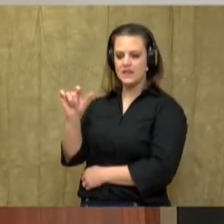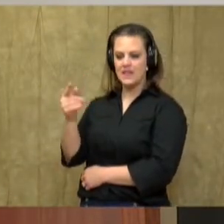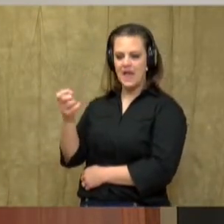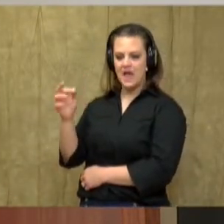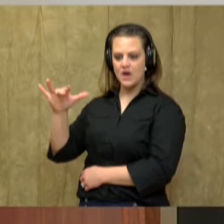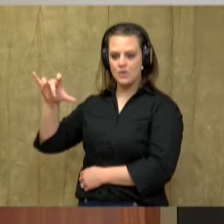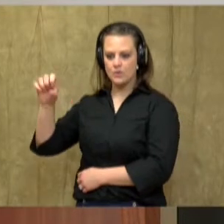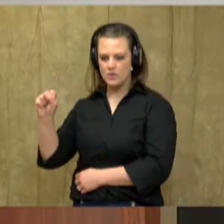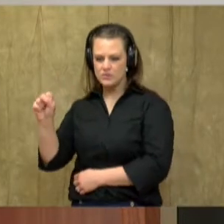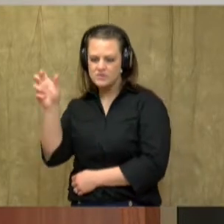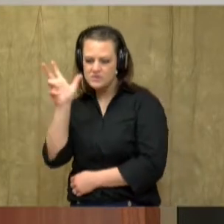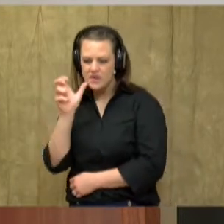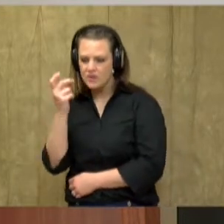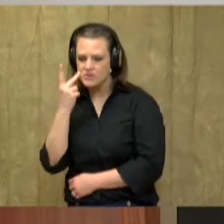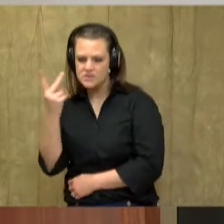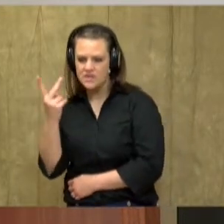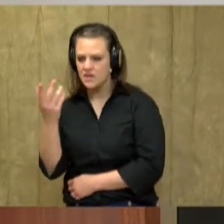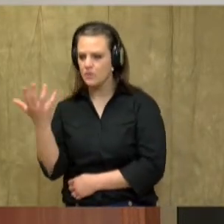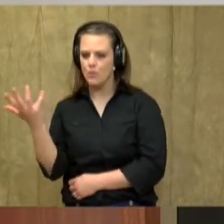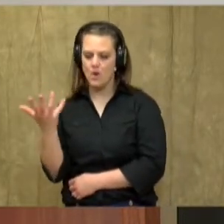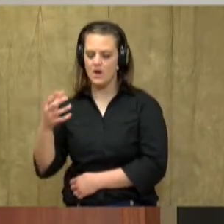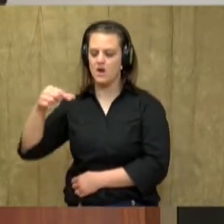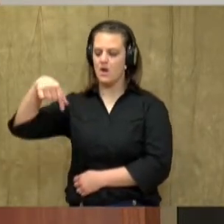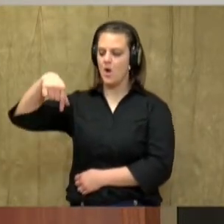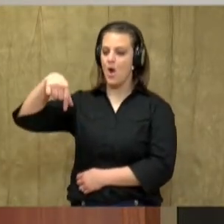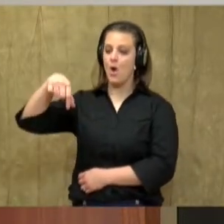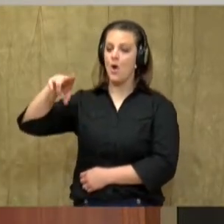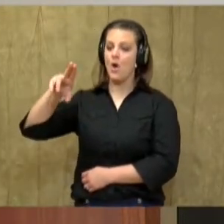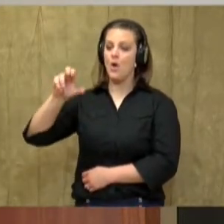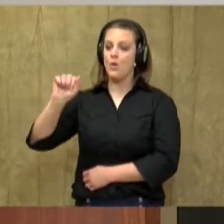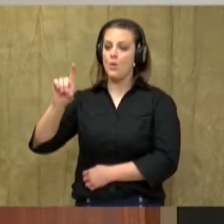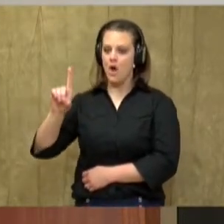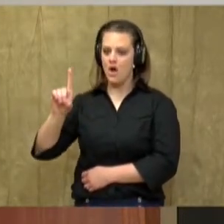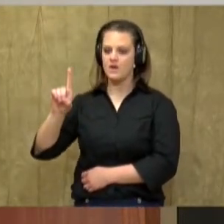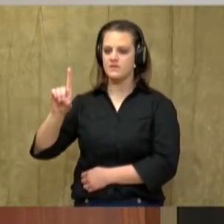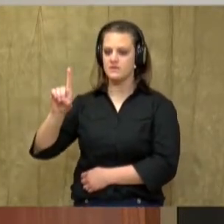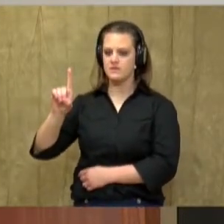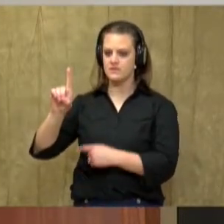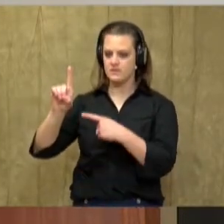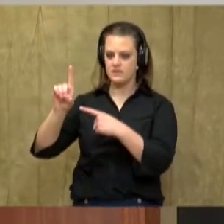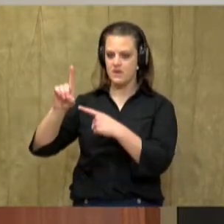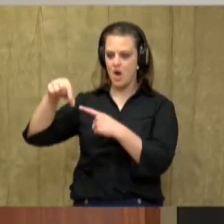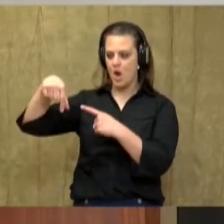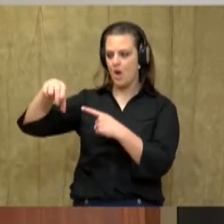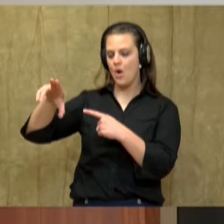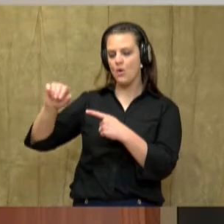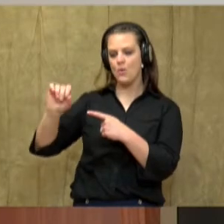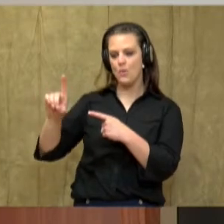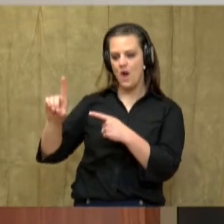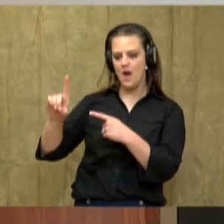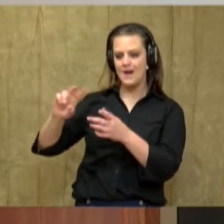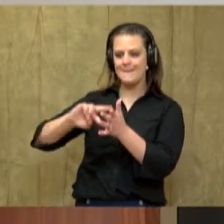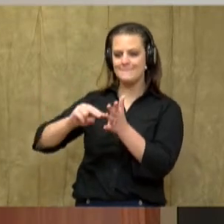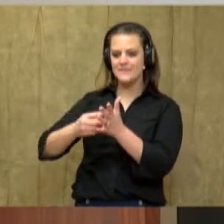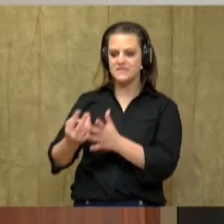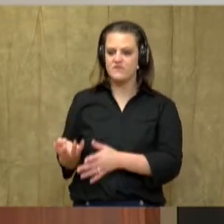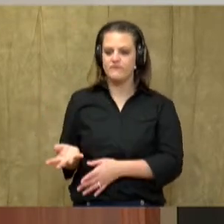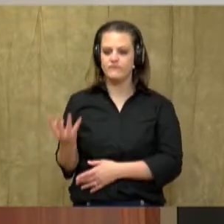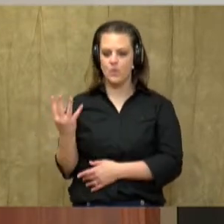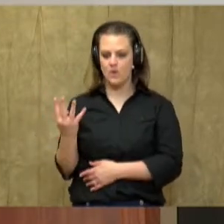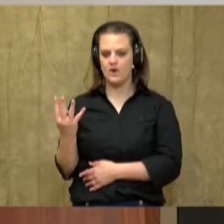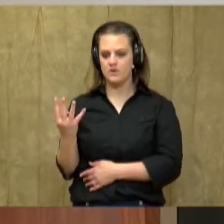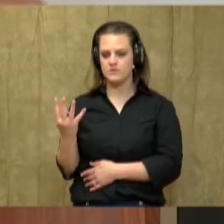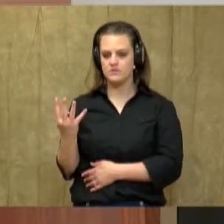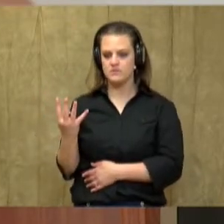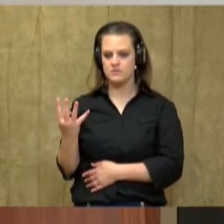when you hear that word quadrilateral? You hear quad, right? Well, that means 4. So when